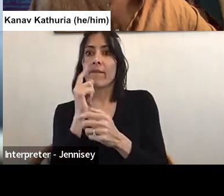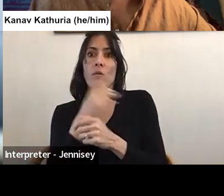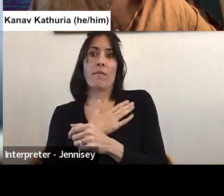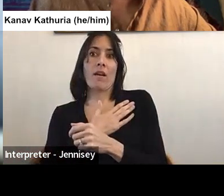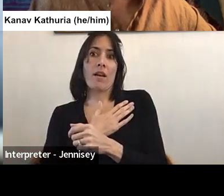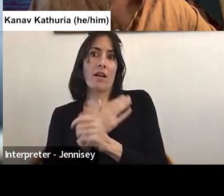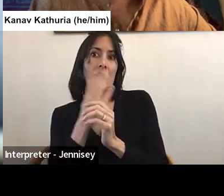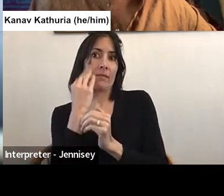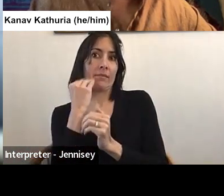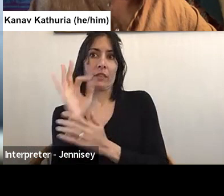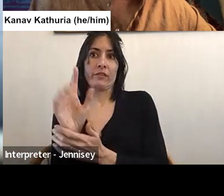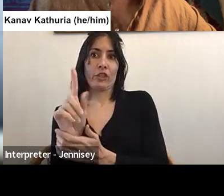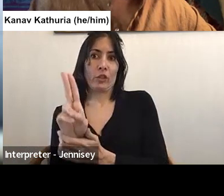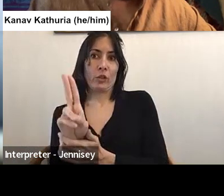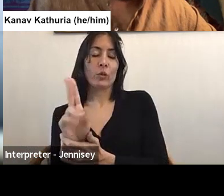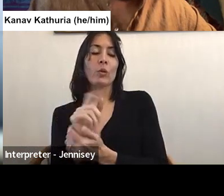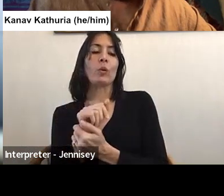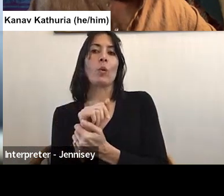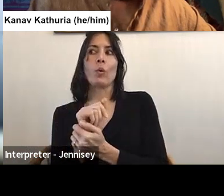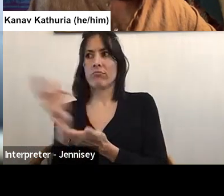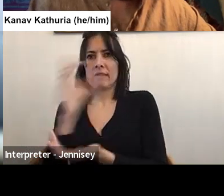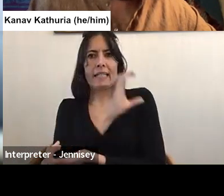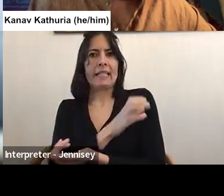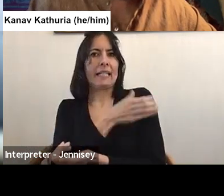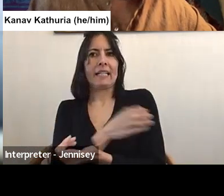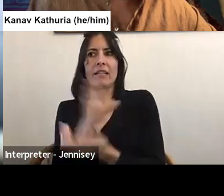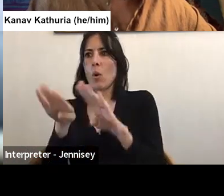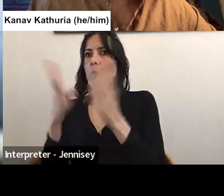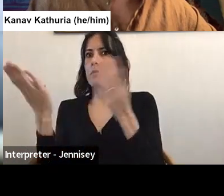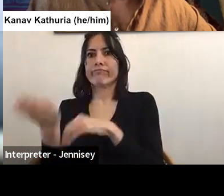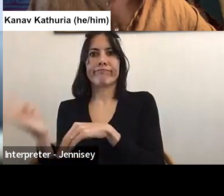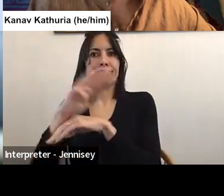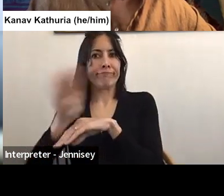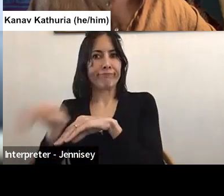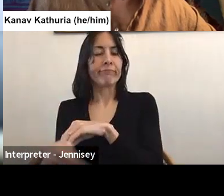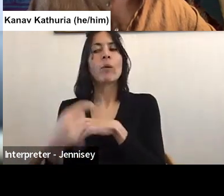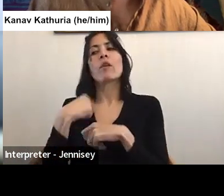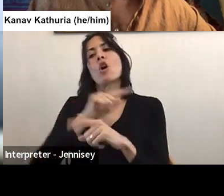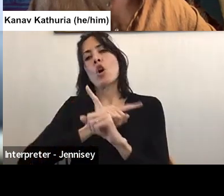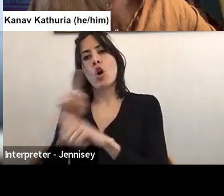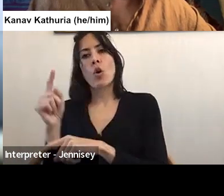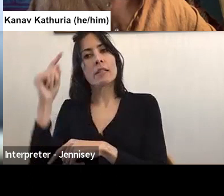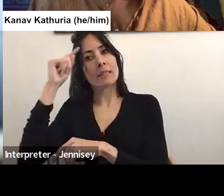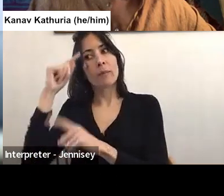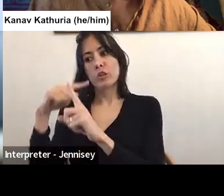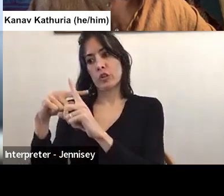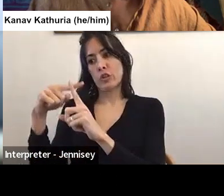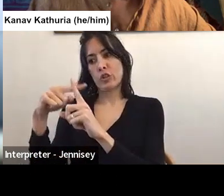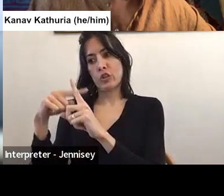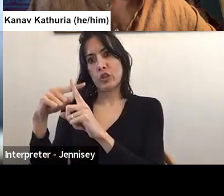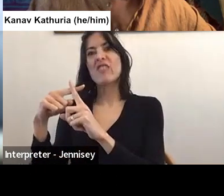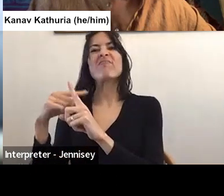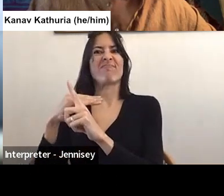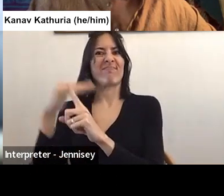for COVID, they do this. The medical was open 24 hours, and they would send you over, take your temperature, and then they locked me in my cell. And at that time, I didn't have a